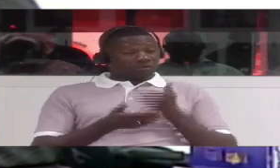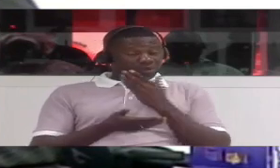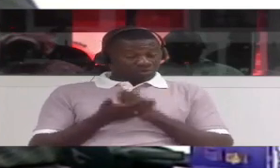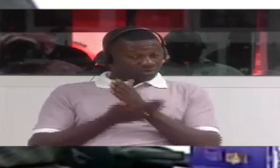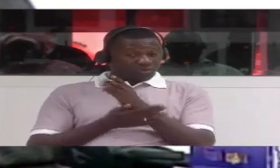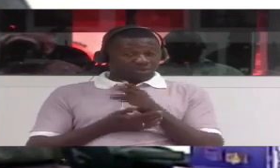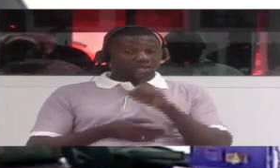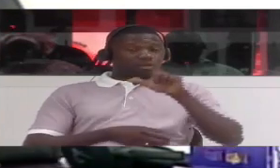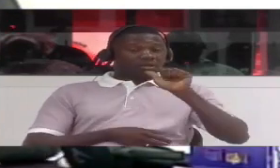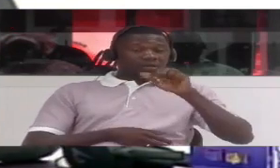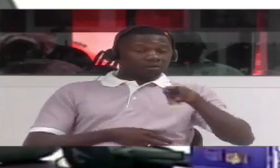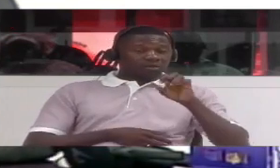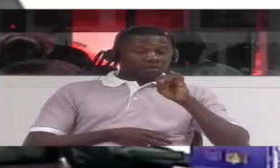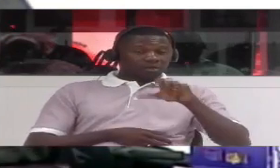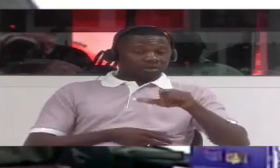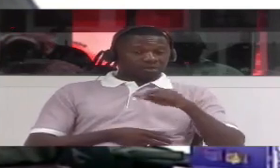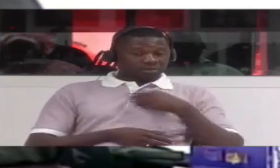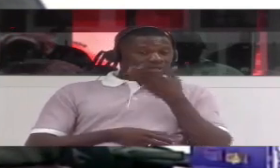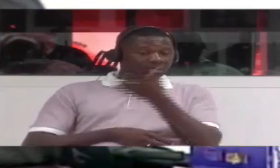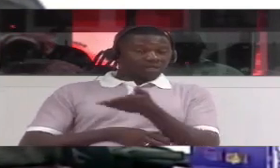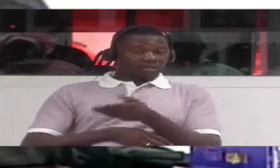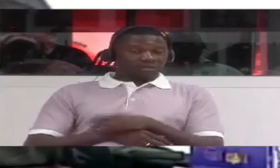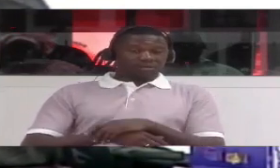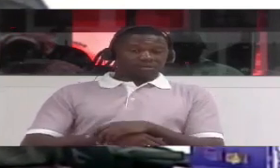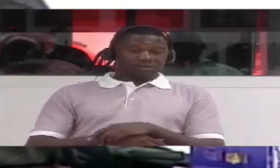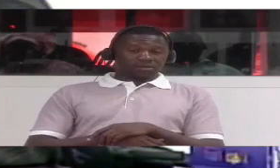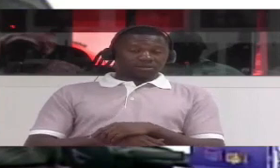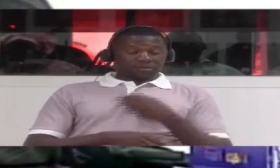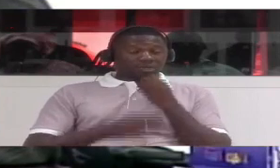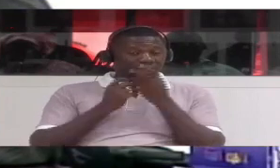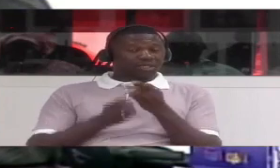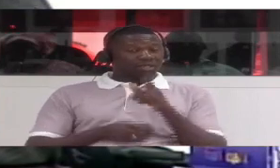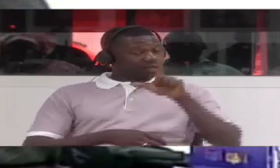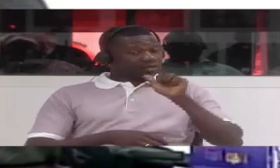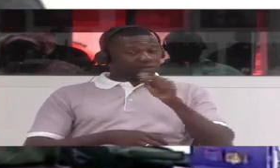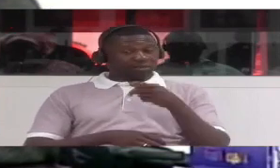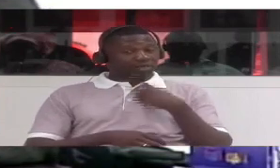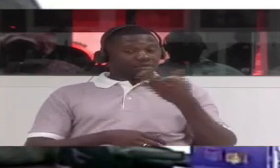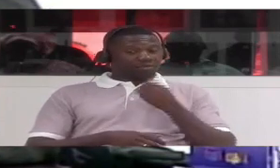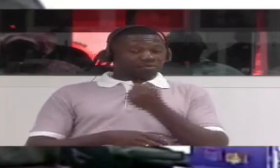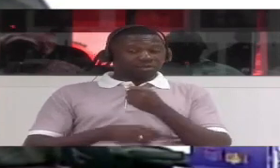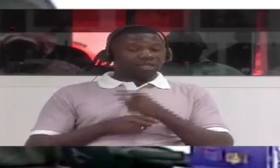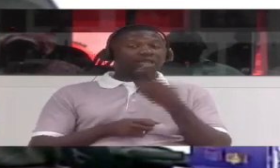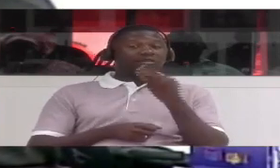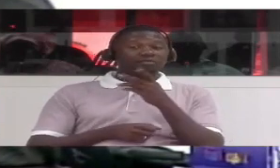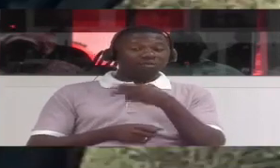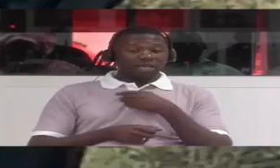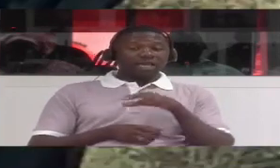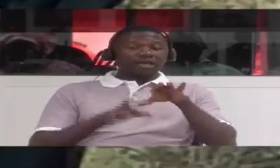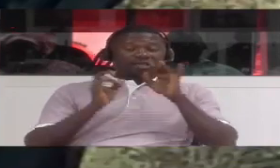there, I said, well, Lamin, I knew I was going to be the man in place of Madi if I had taken the